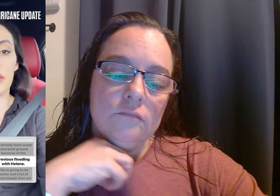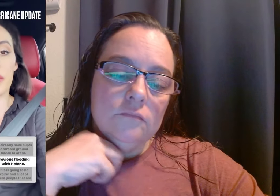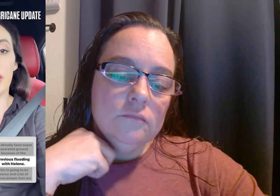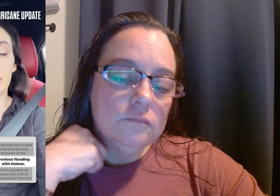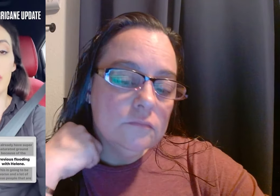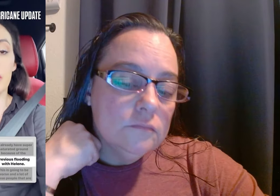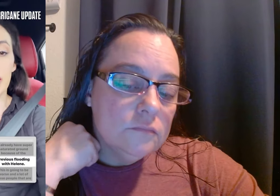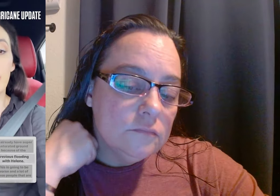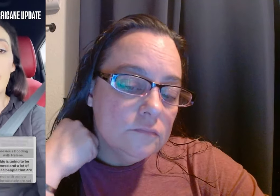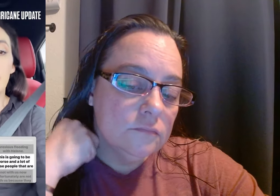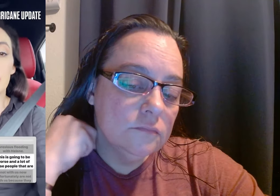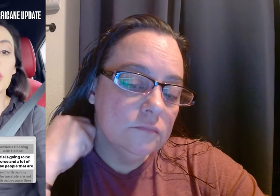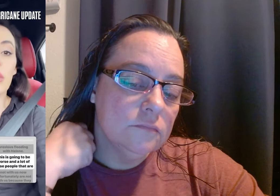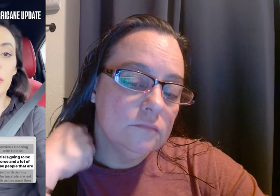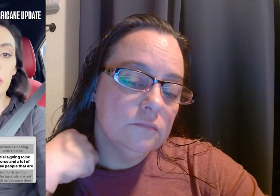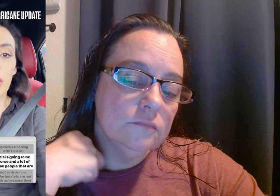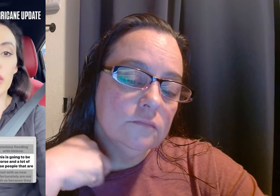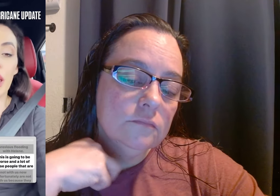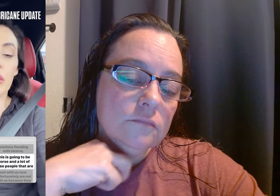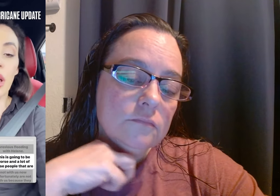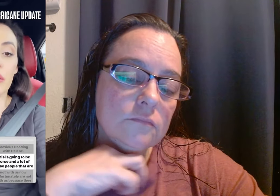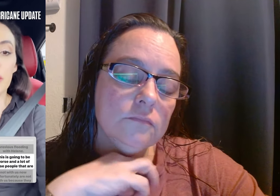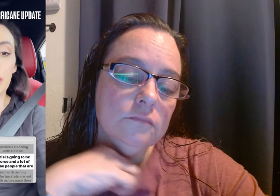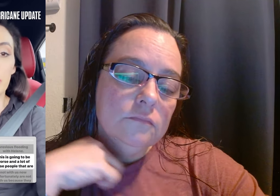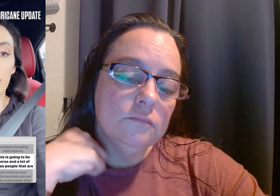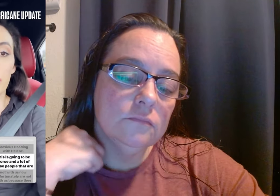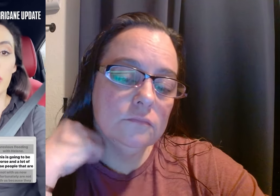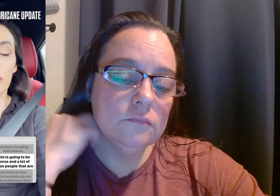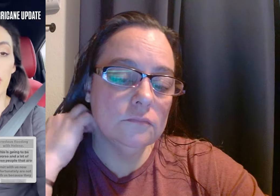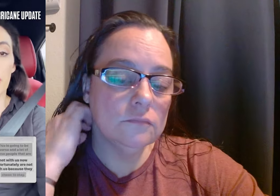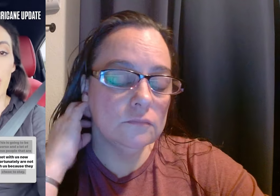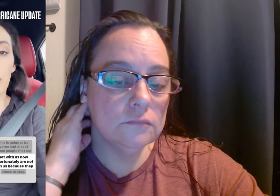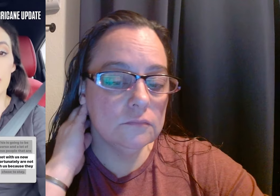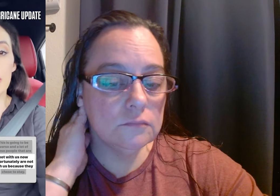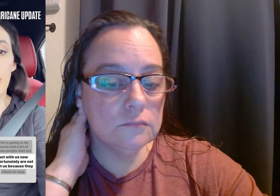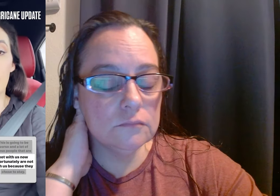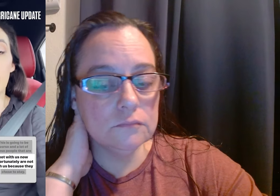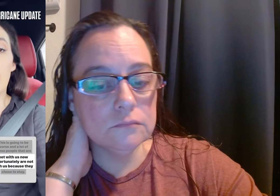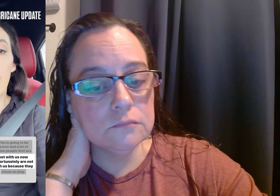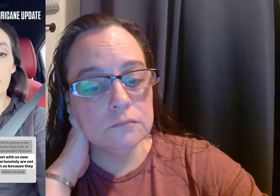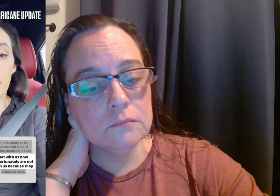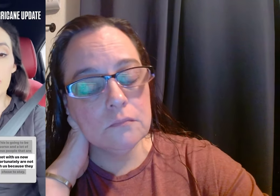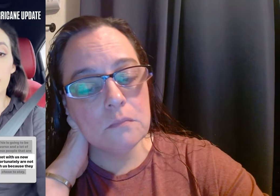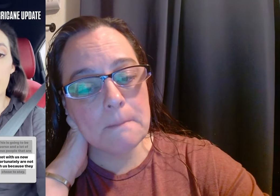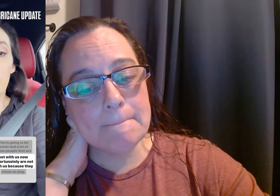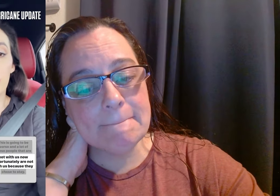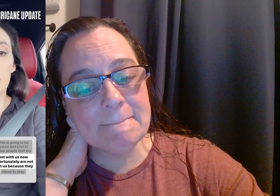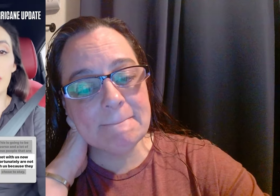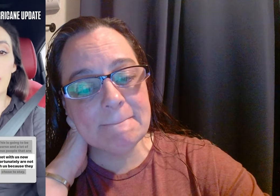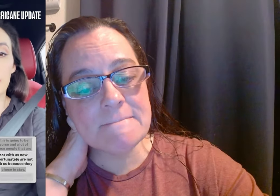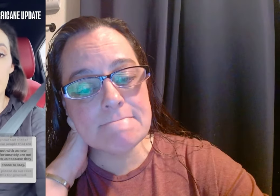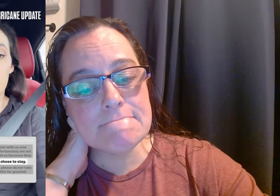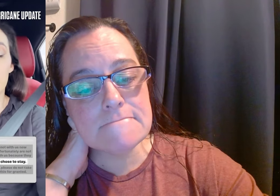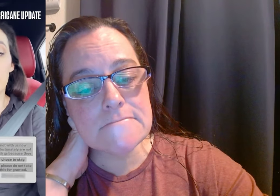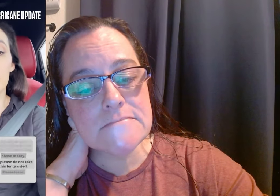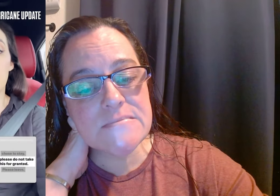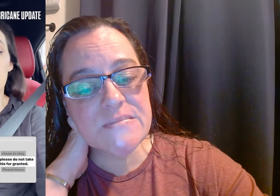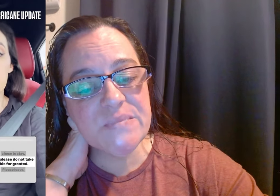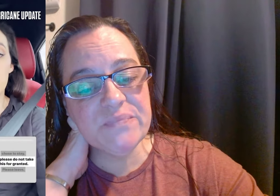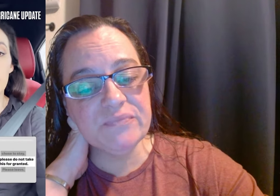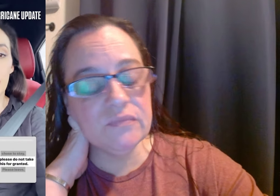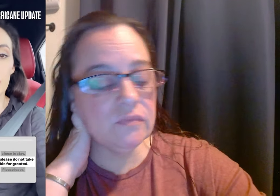of the previous flooding with Helene. This is going to be worse, and a lot of these people that are not with us now, unfortunately, are not with us because they chose